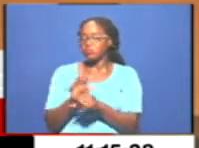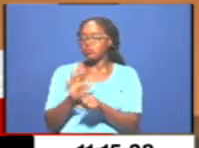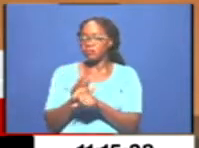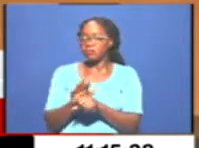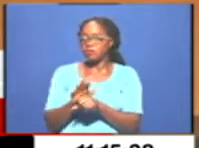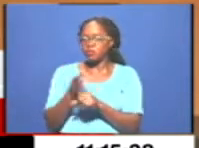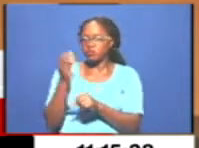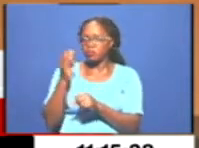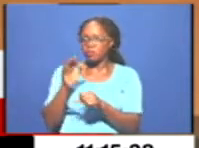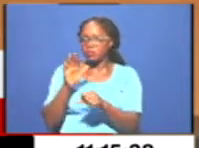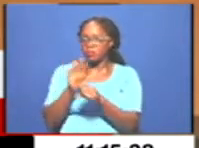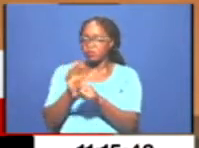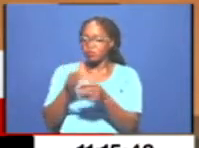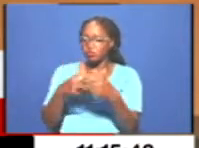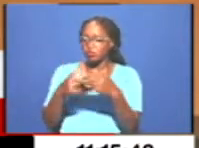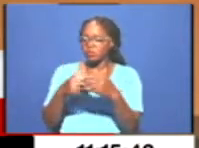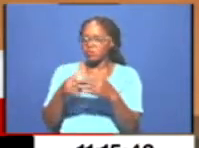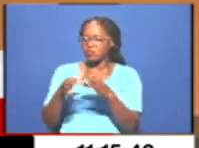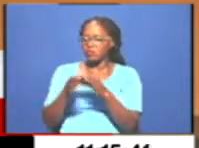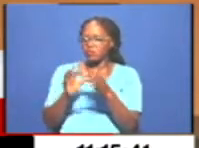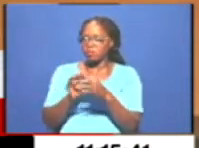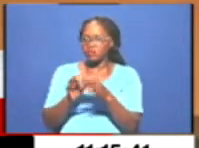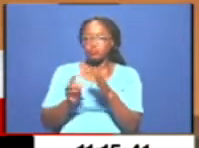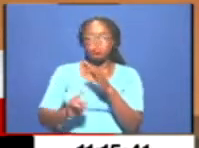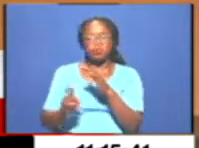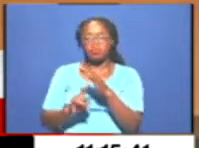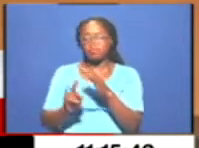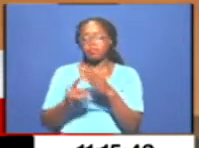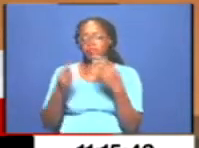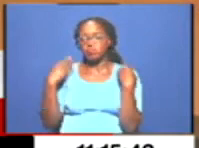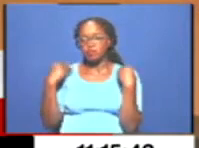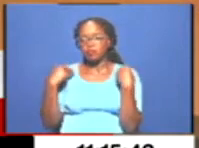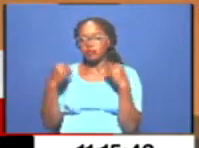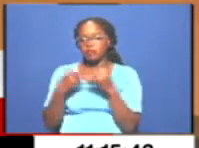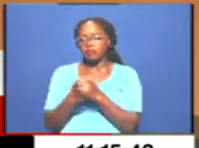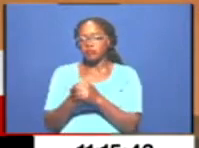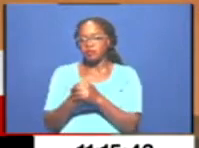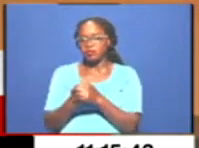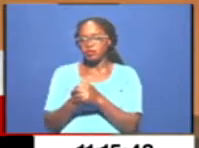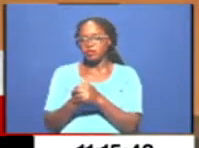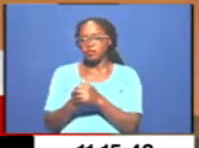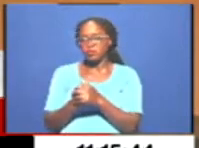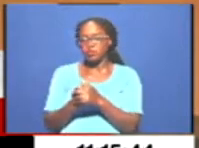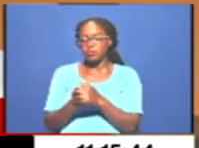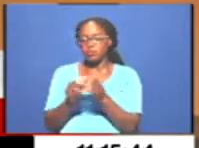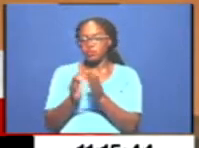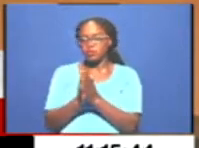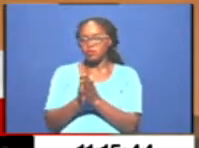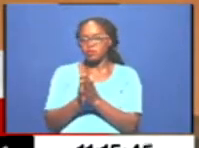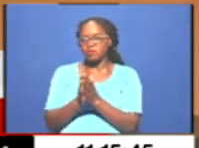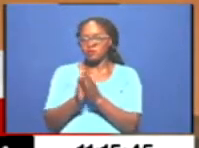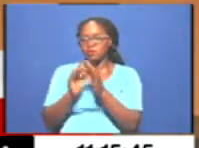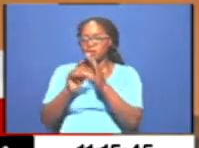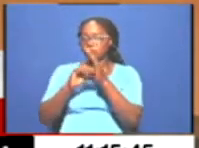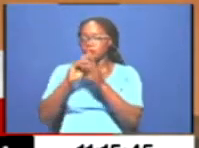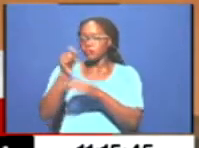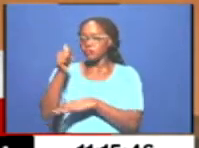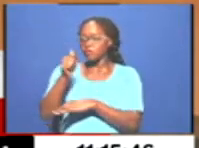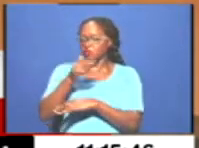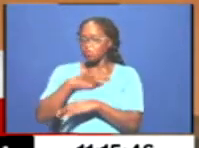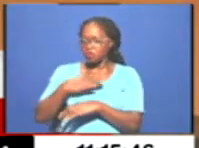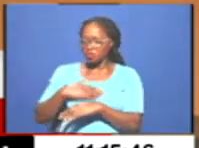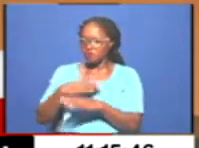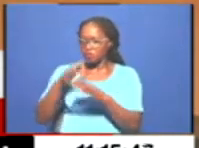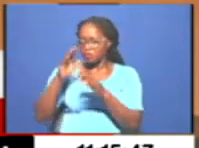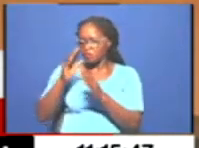close collaboration with the Ministry of Sports. We believe as an umbrella body, we can play a very critical role of bridging the